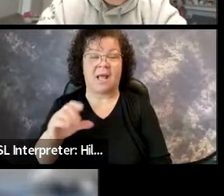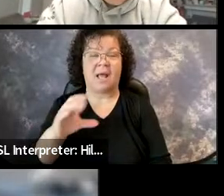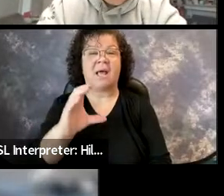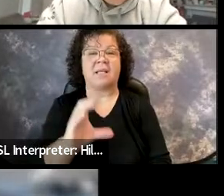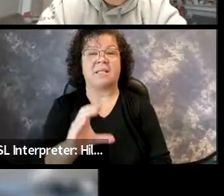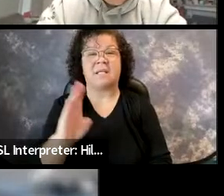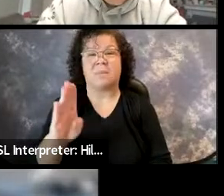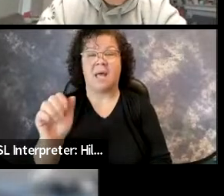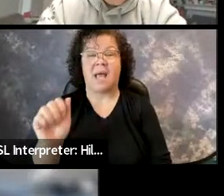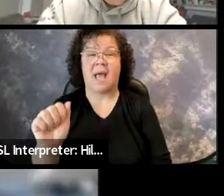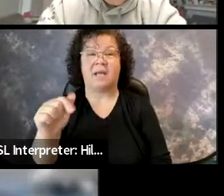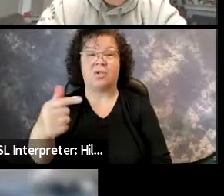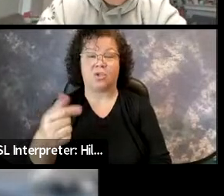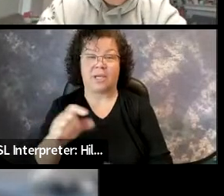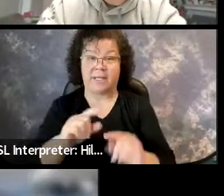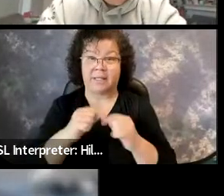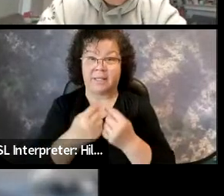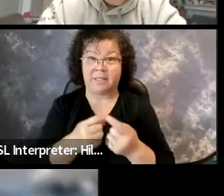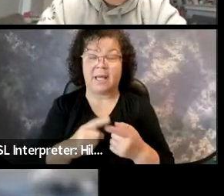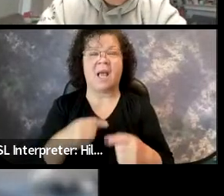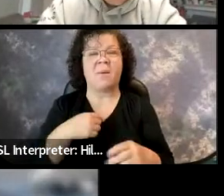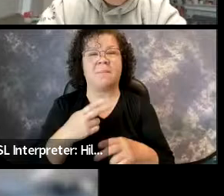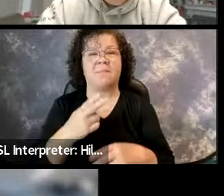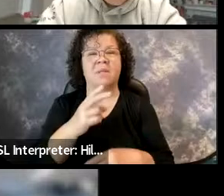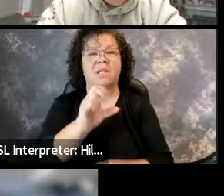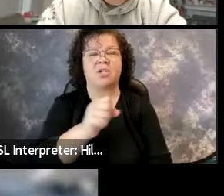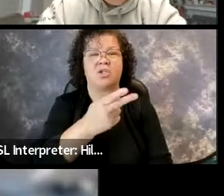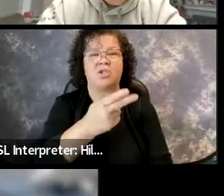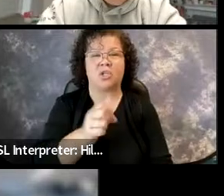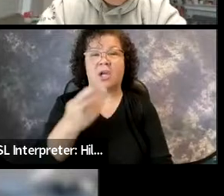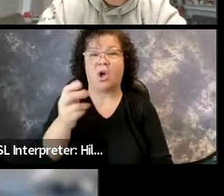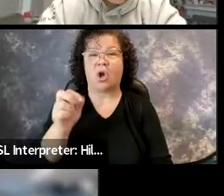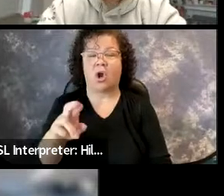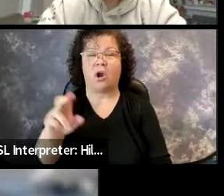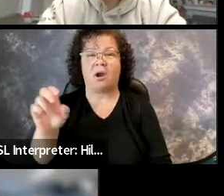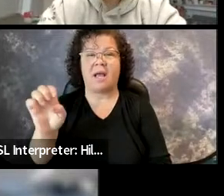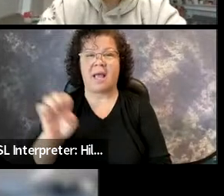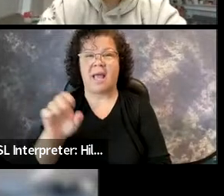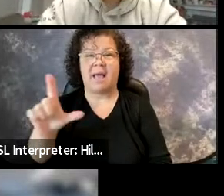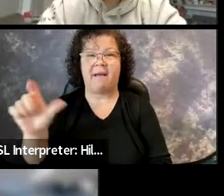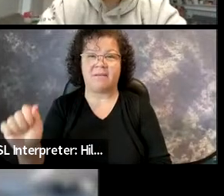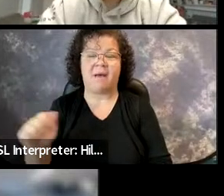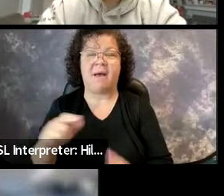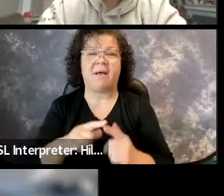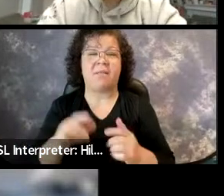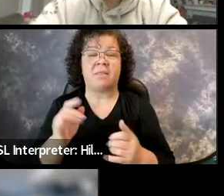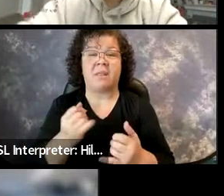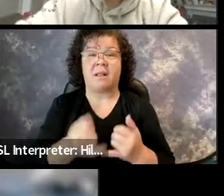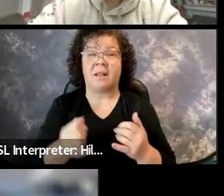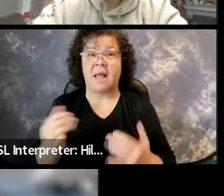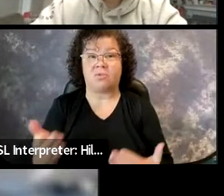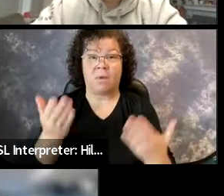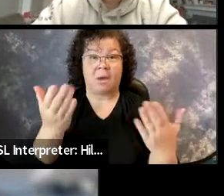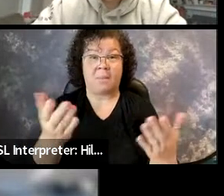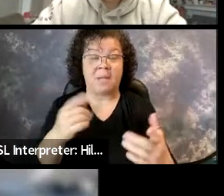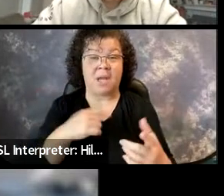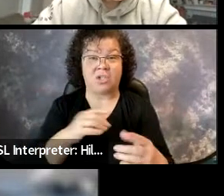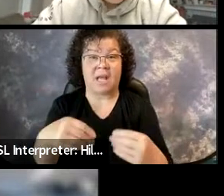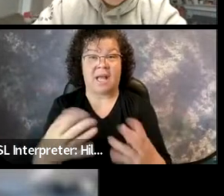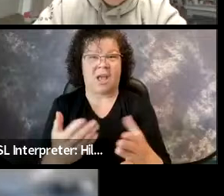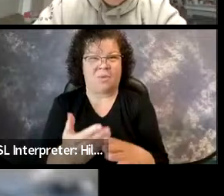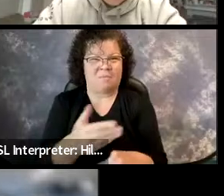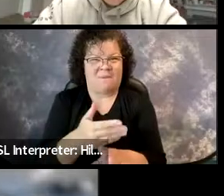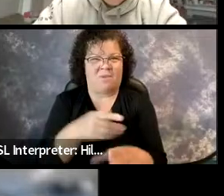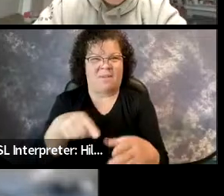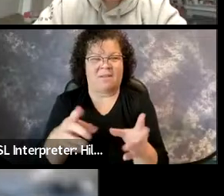CBAG team for IBR. I use she, her, aya pronouns. And the last recommendation I gave was actually not too long before this meeting.